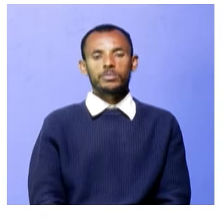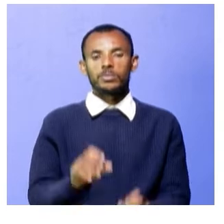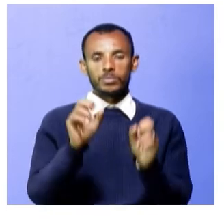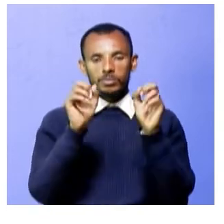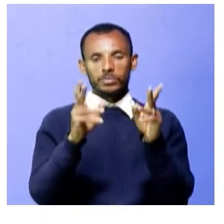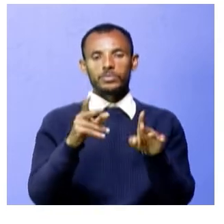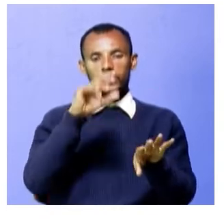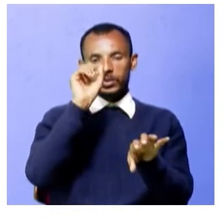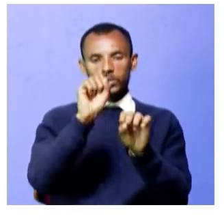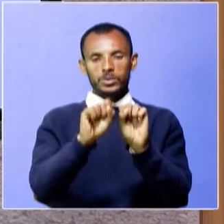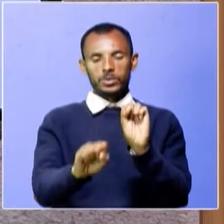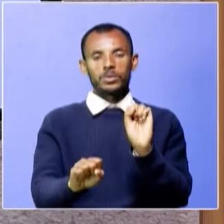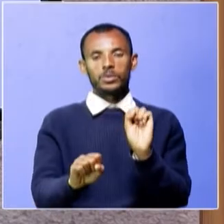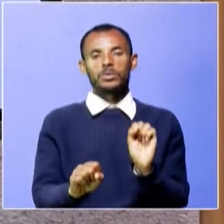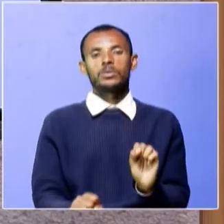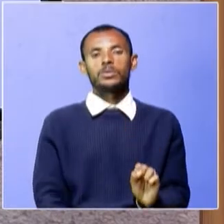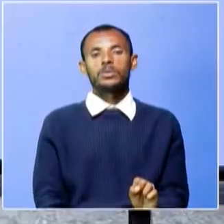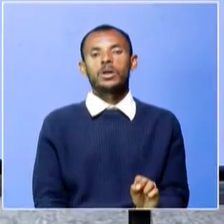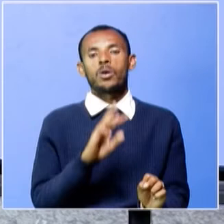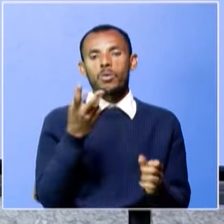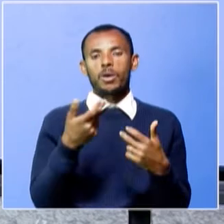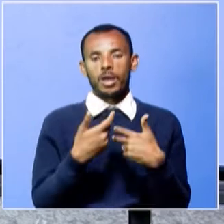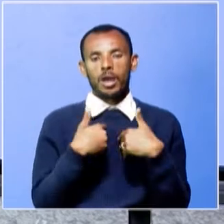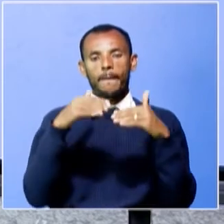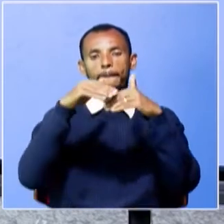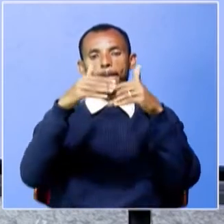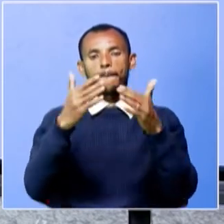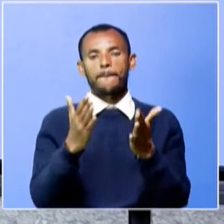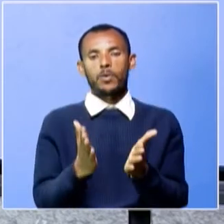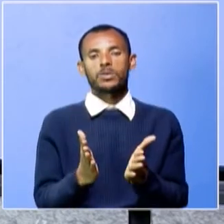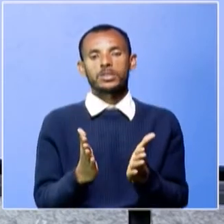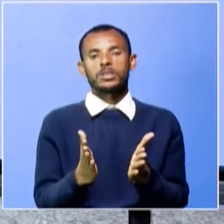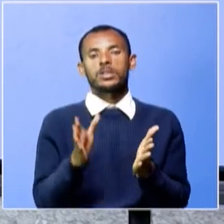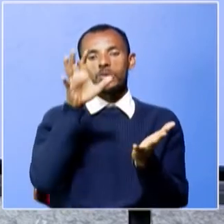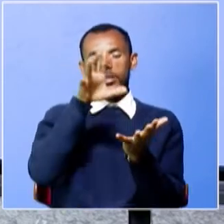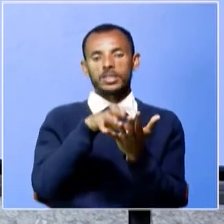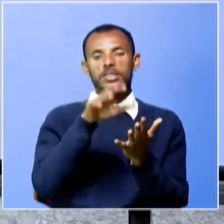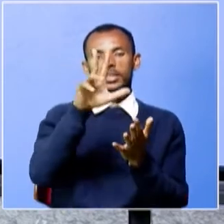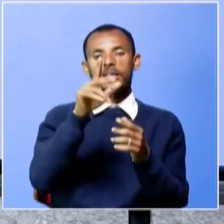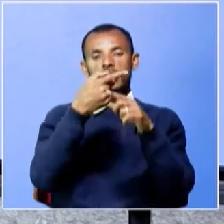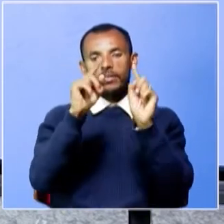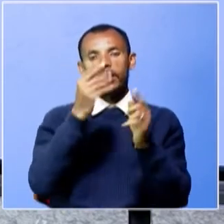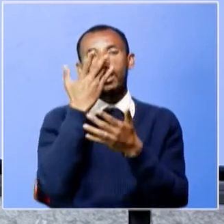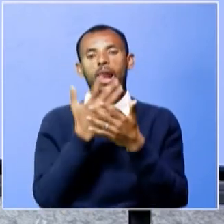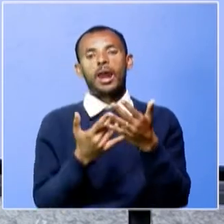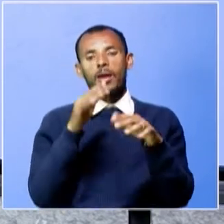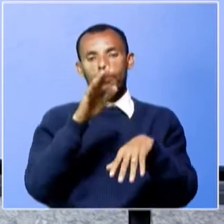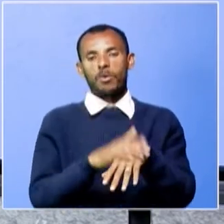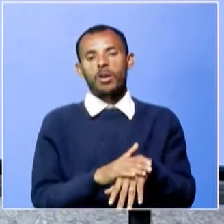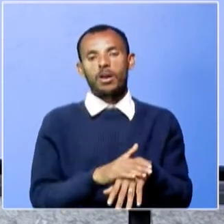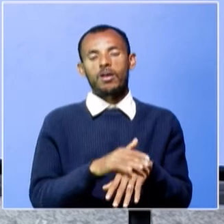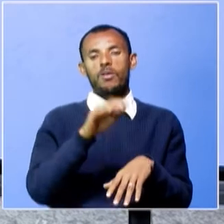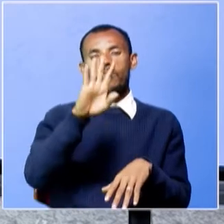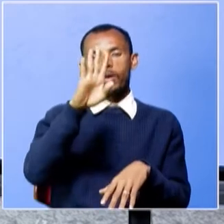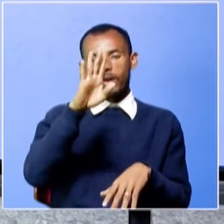Okay, so we have a certain box containing 3 different colored balls, 4 black balls, 6